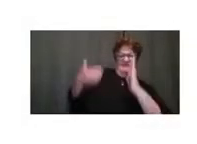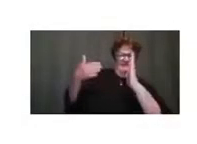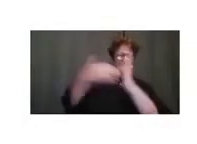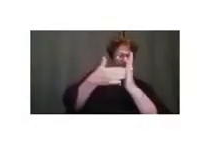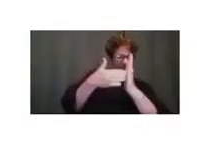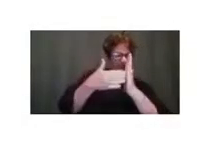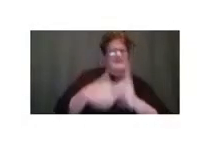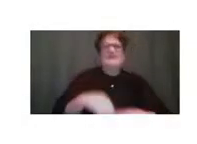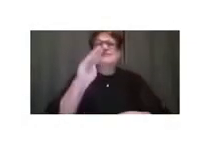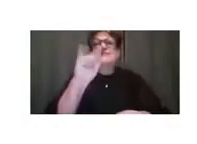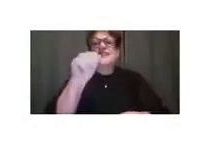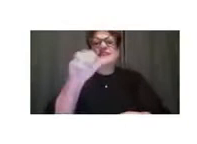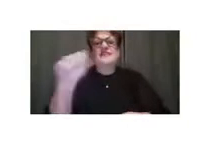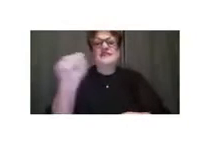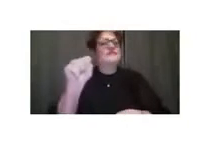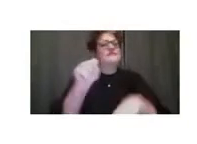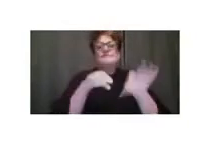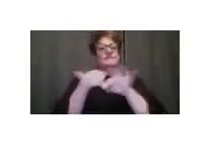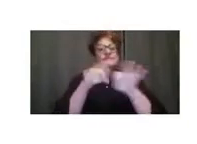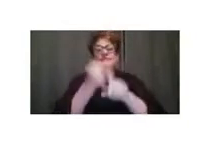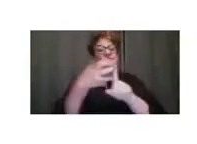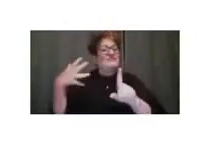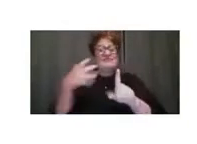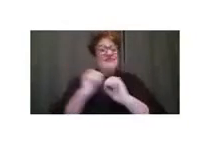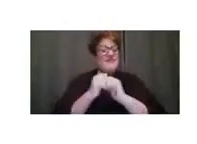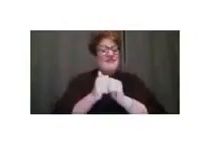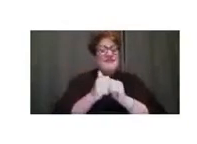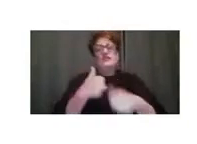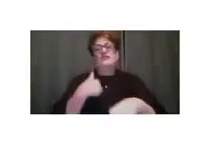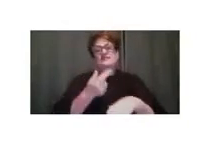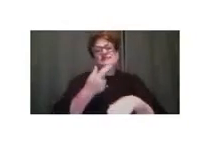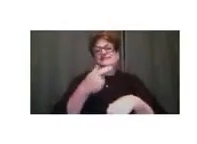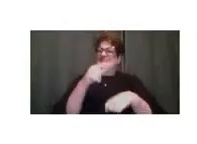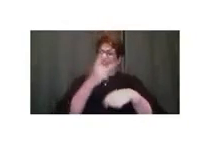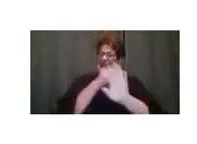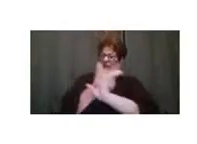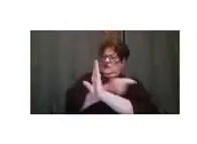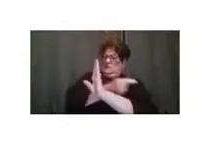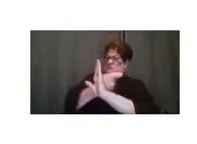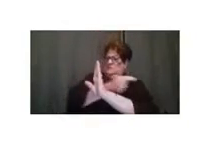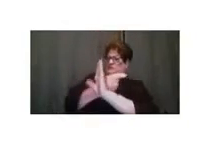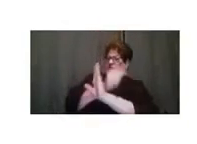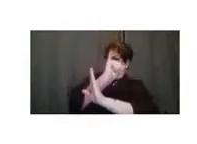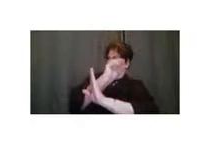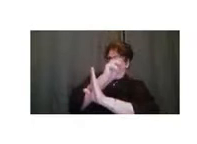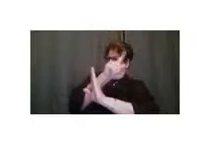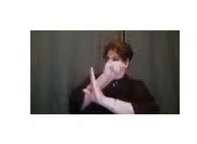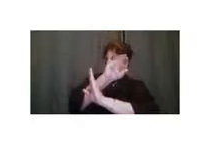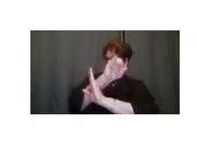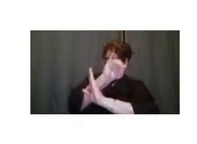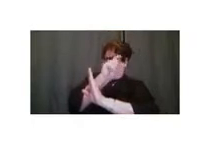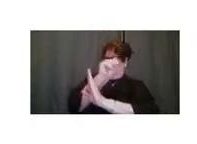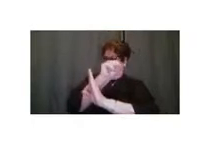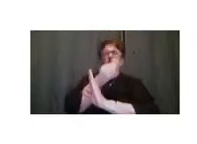The easiest way I know to explain unconscious bias, also known as implicit bias, as you can see here, is to differentiate